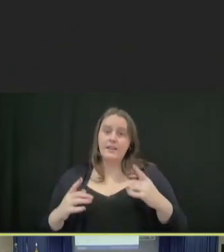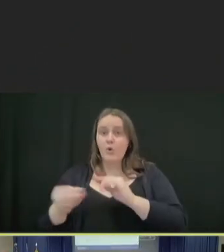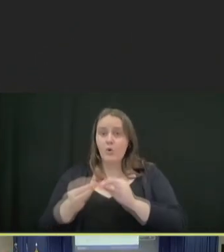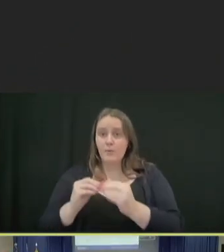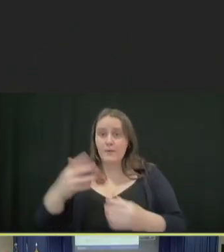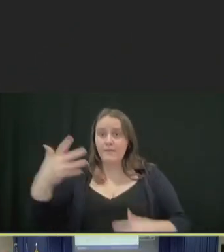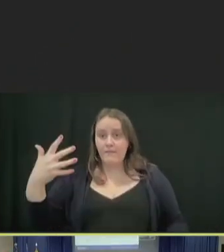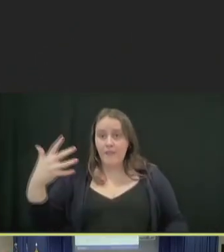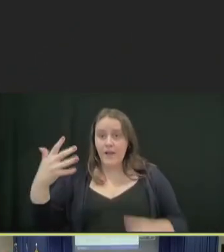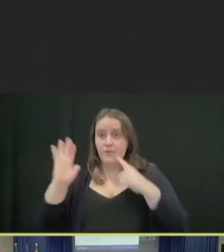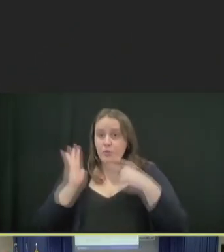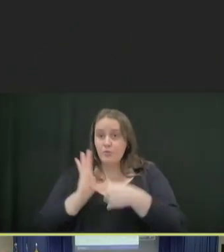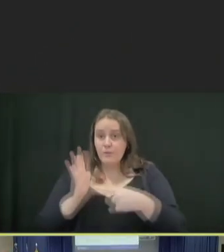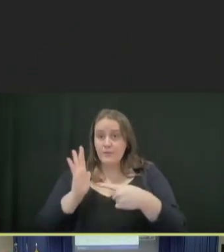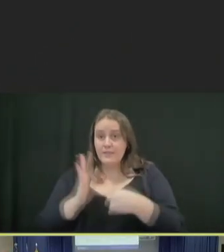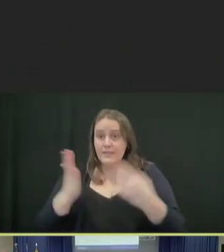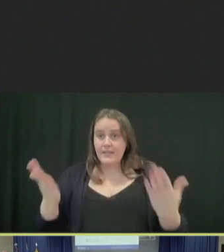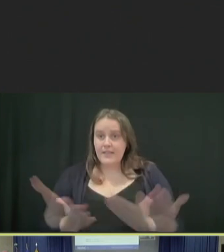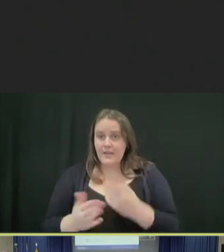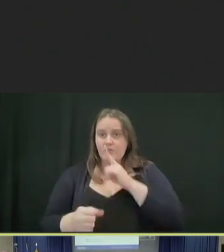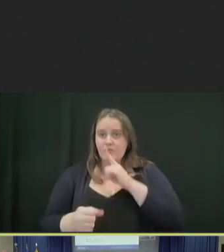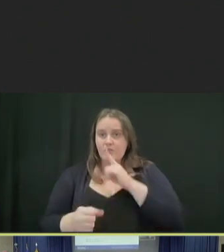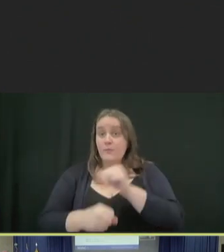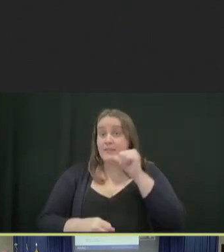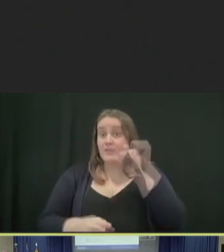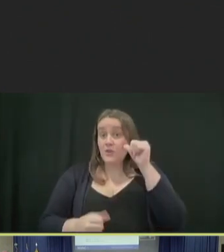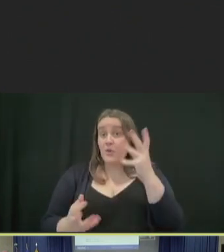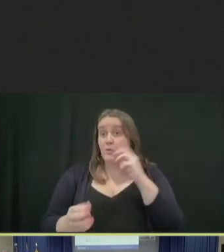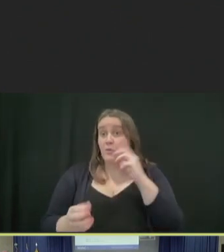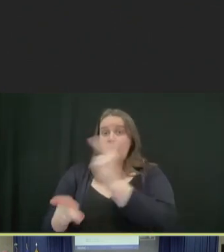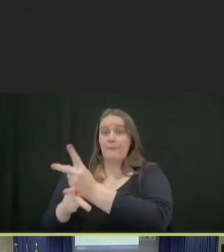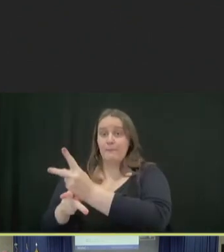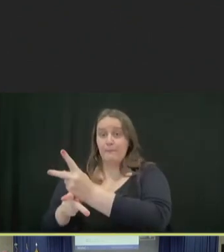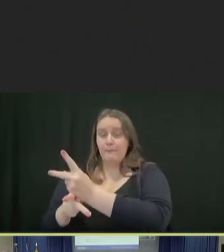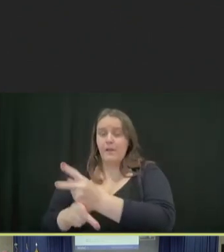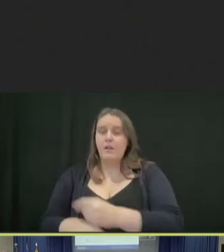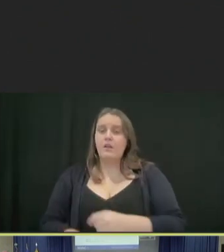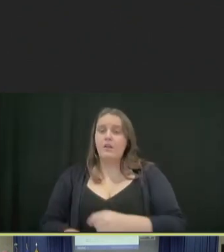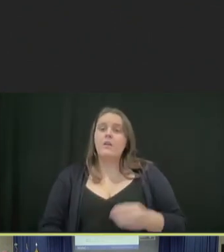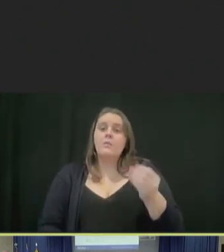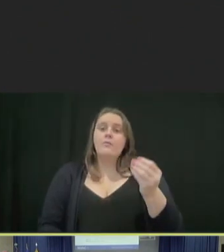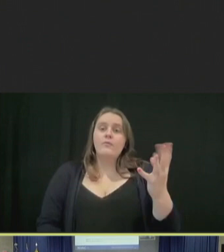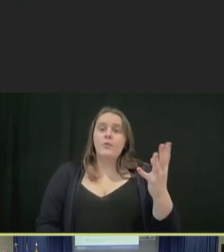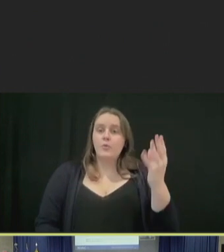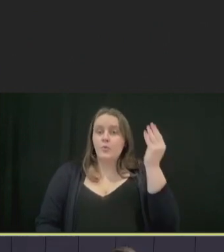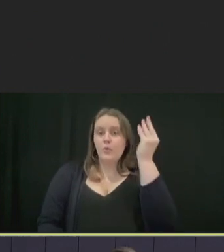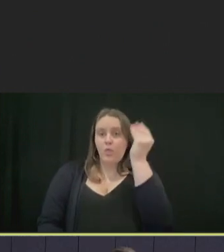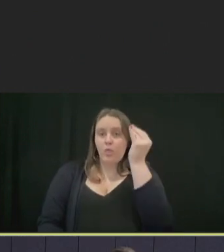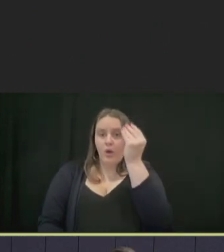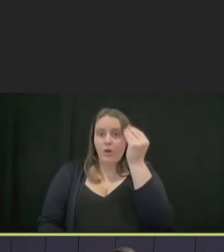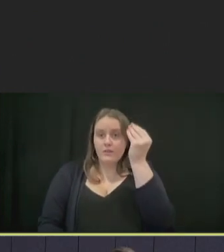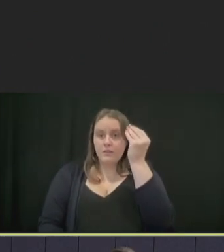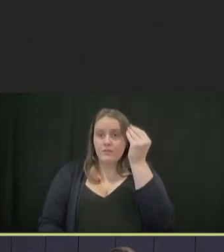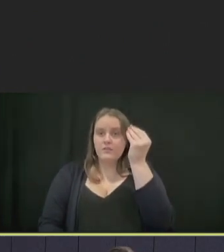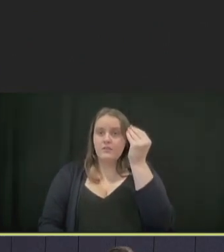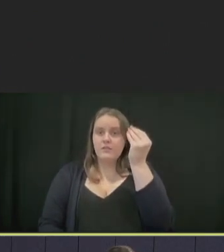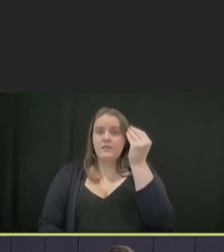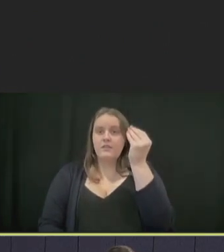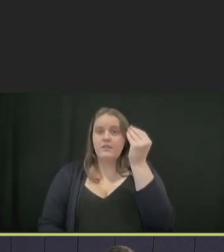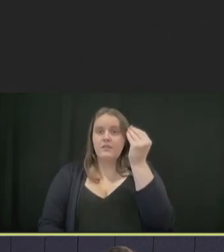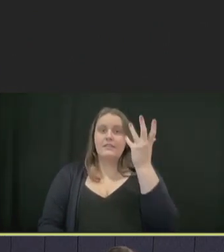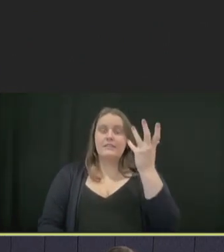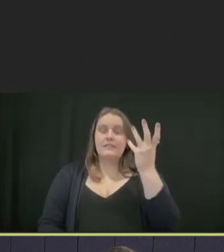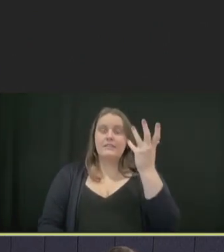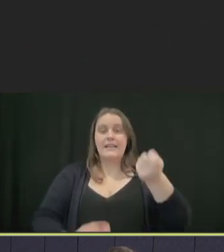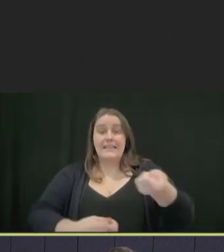that yesterday we confirmed that we want to keep it. A couple of thoughts from us instead of